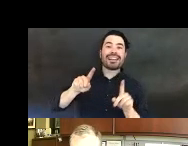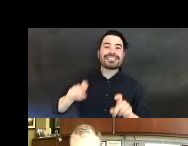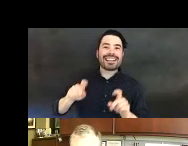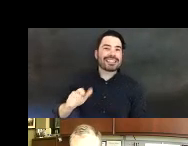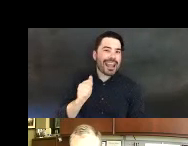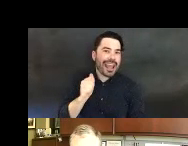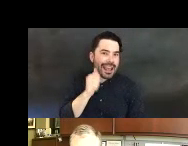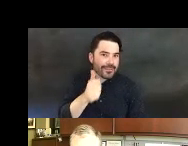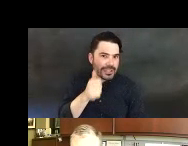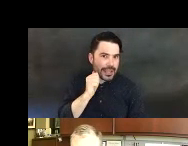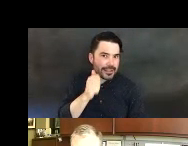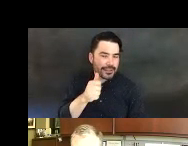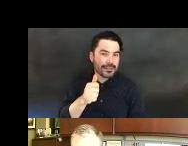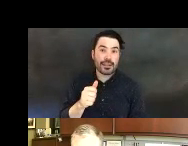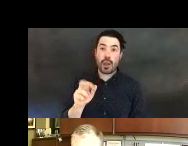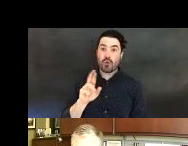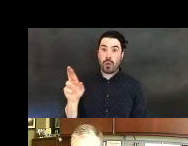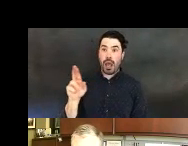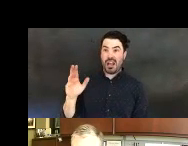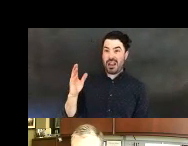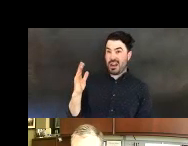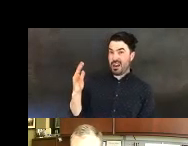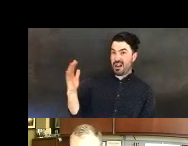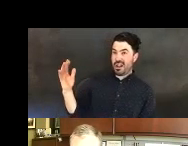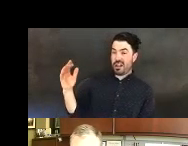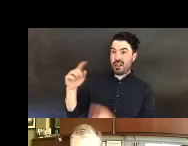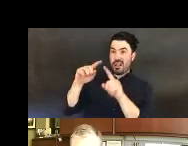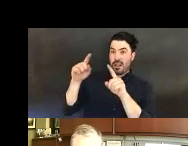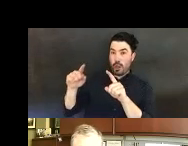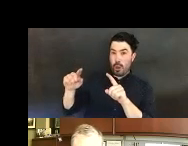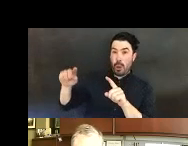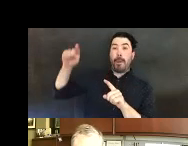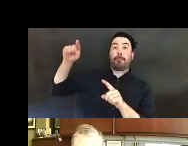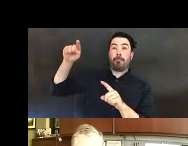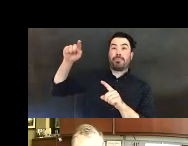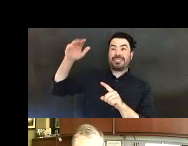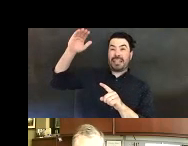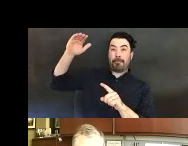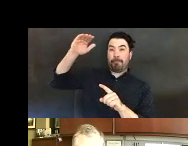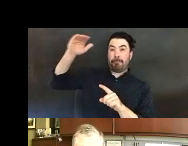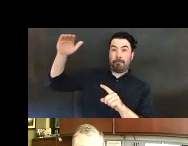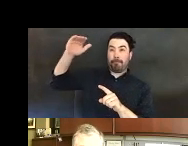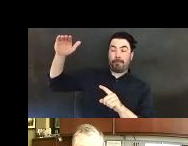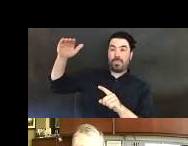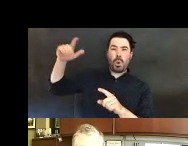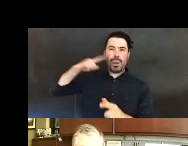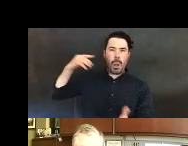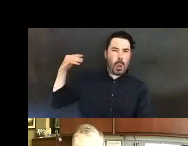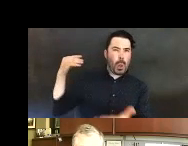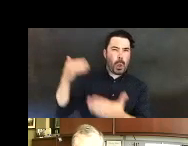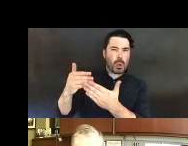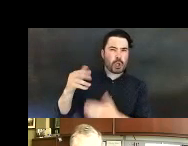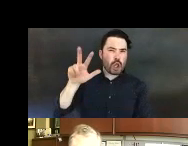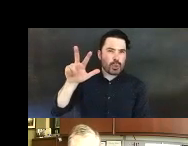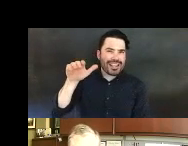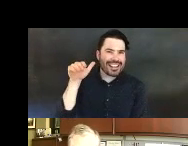the right-hand side of the slide, when that red line gets up to the top there, we'll be doing have the capacity to do close to